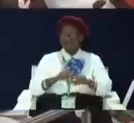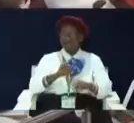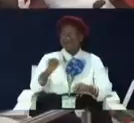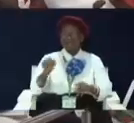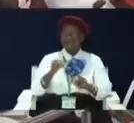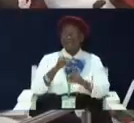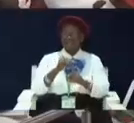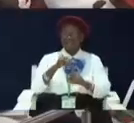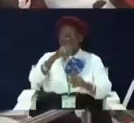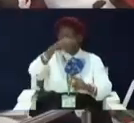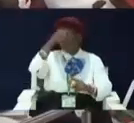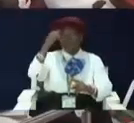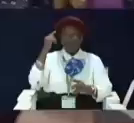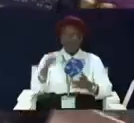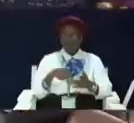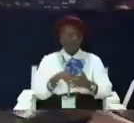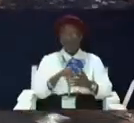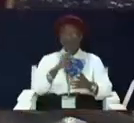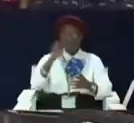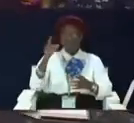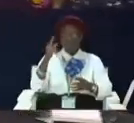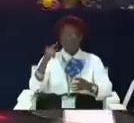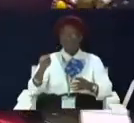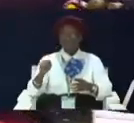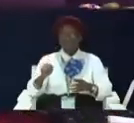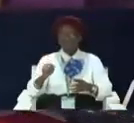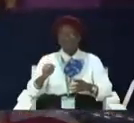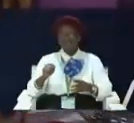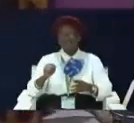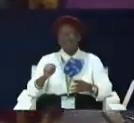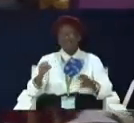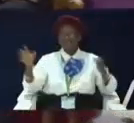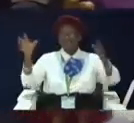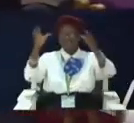nítorí ìpàgọ́ àwọn alága la wà yìí.